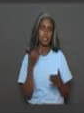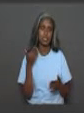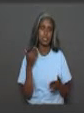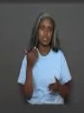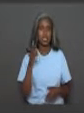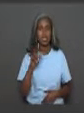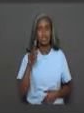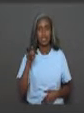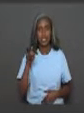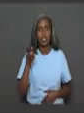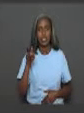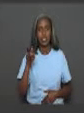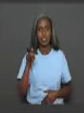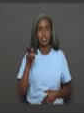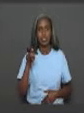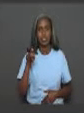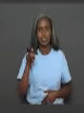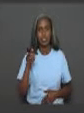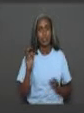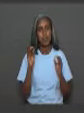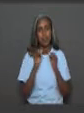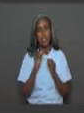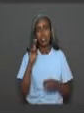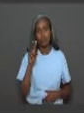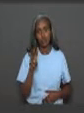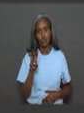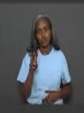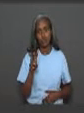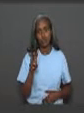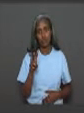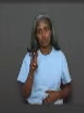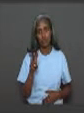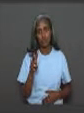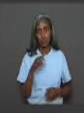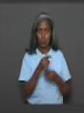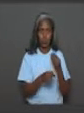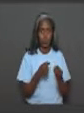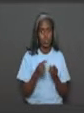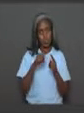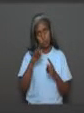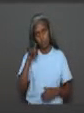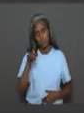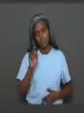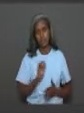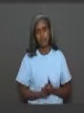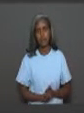minus 3x plus 2 with respect to